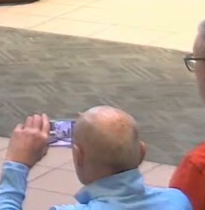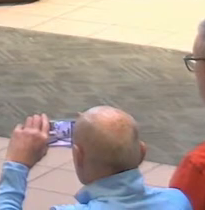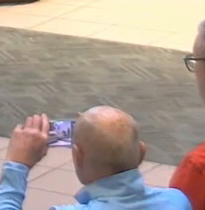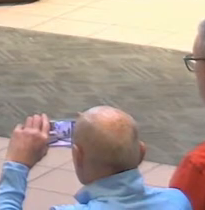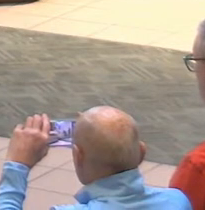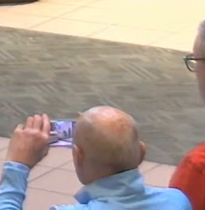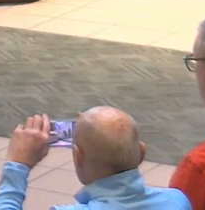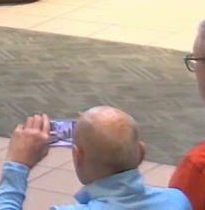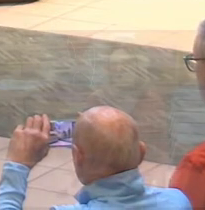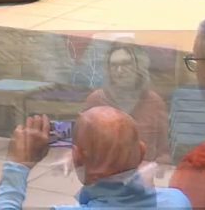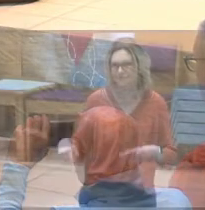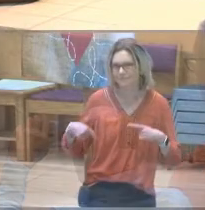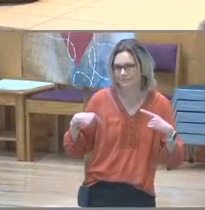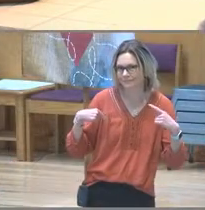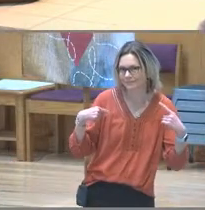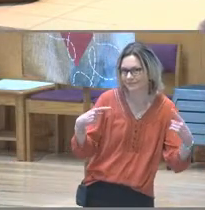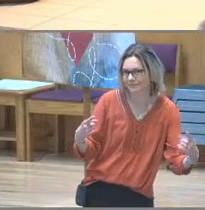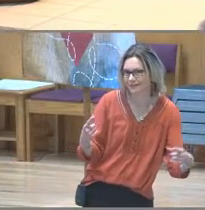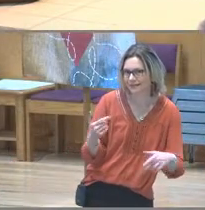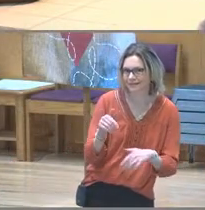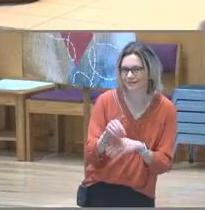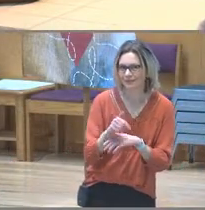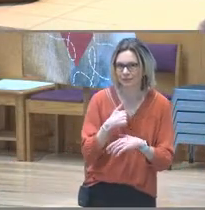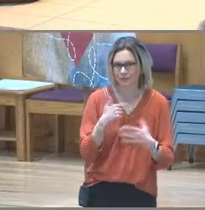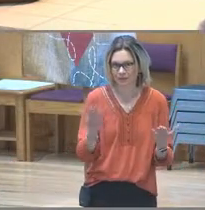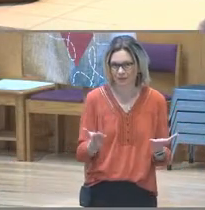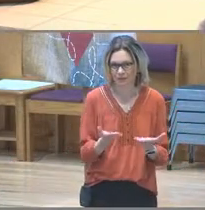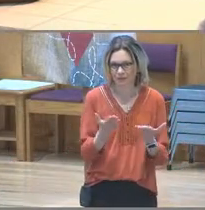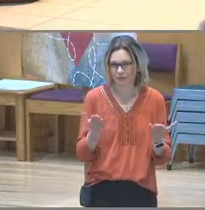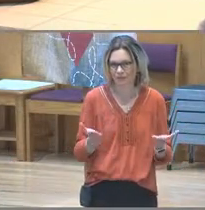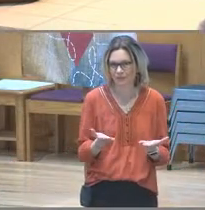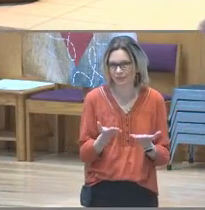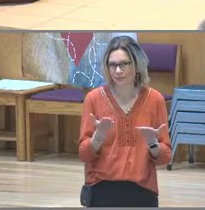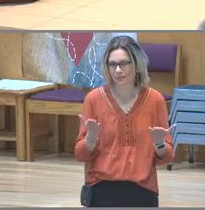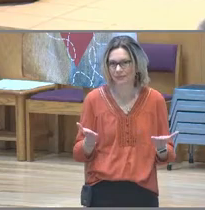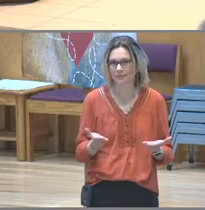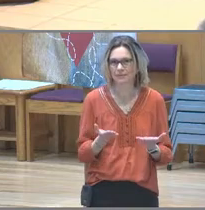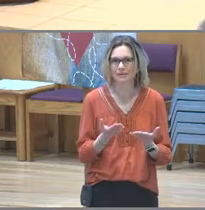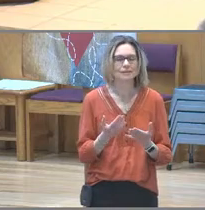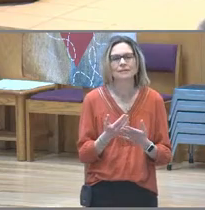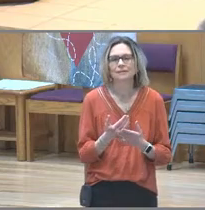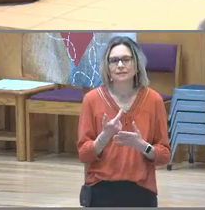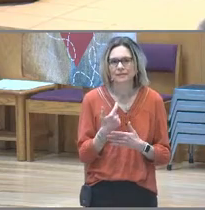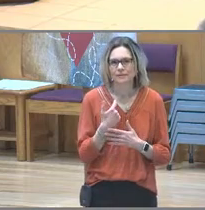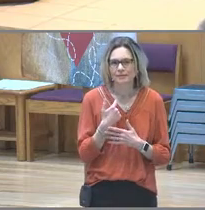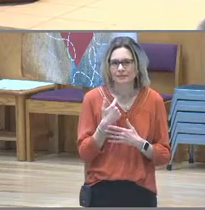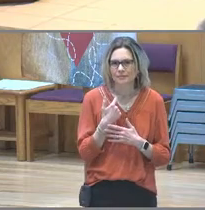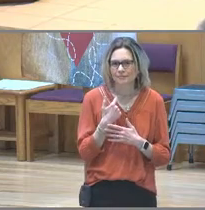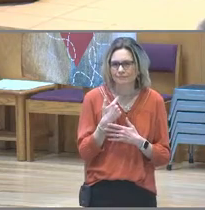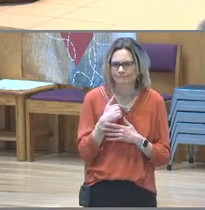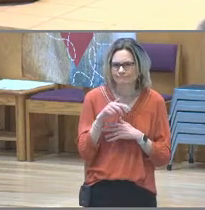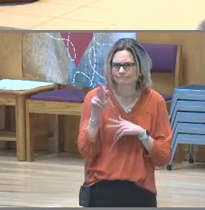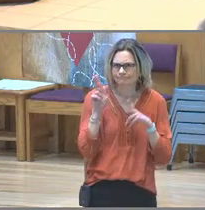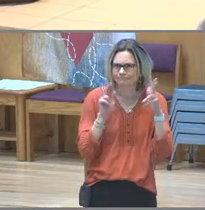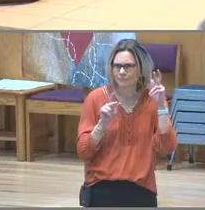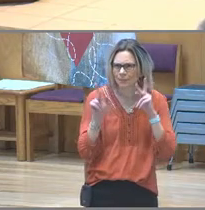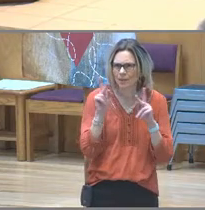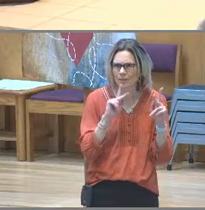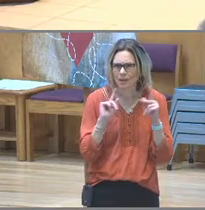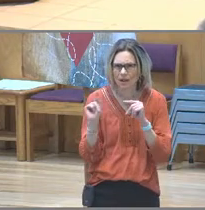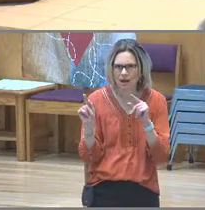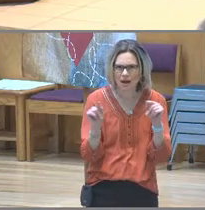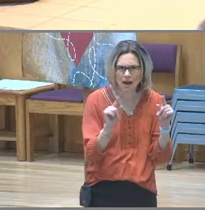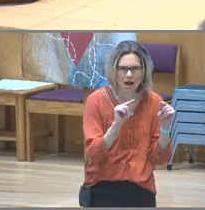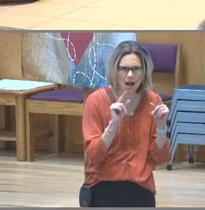Since last night, when we were here, we have been hearing people saying that